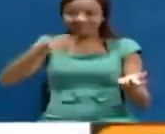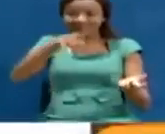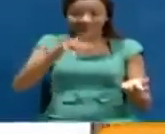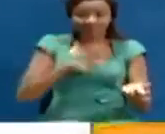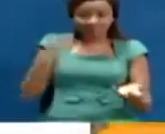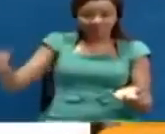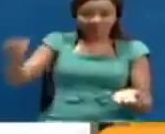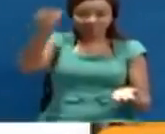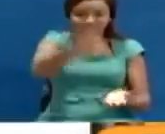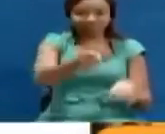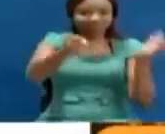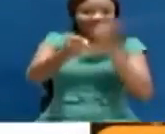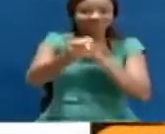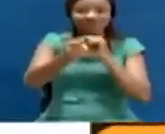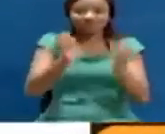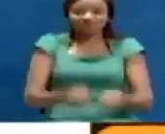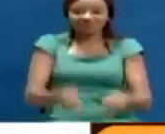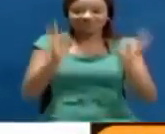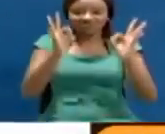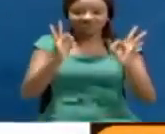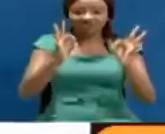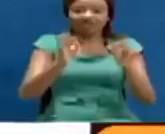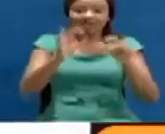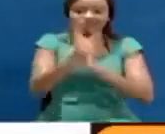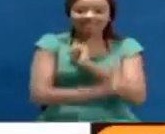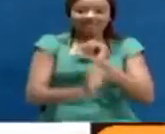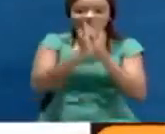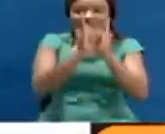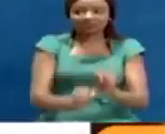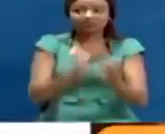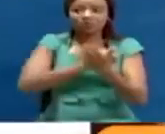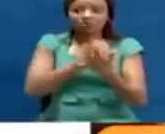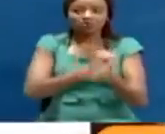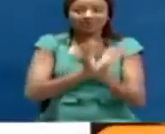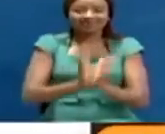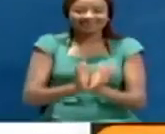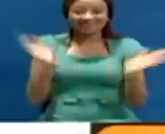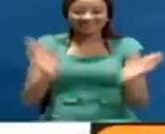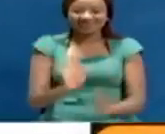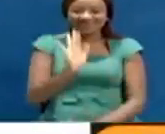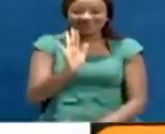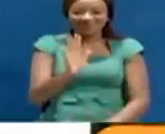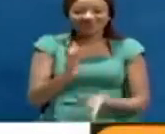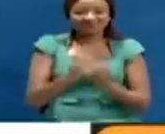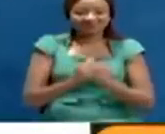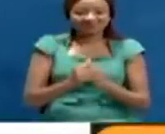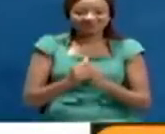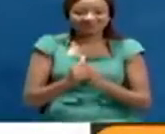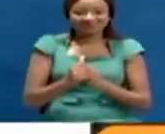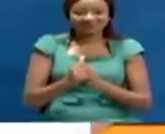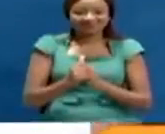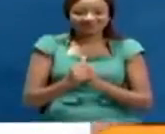Nancy Janet Kabuwe Kathungu was formally presented as the country's new Auditor General, taking over from Edward